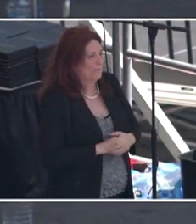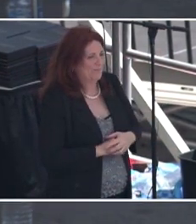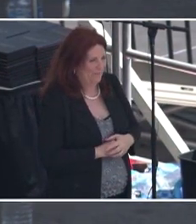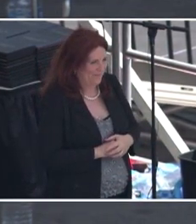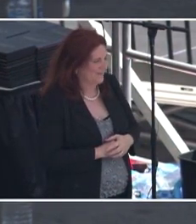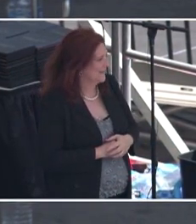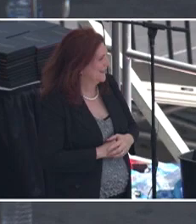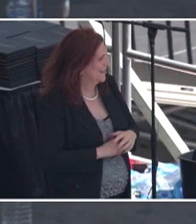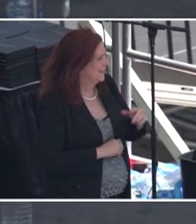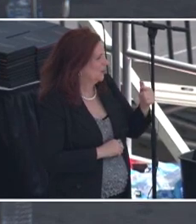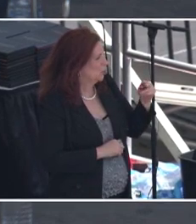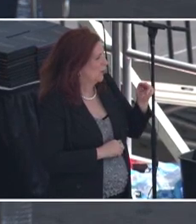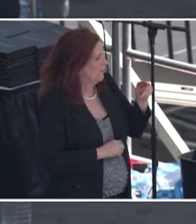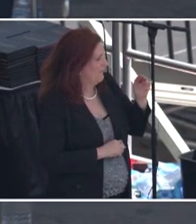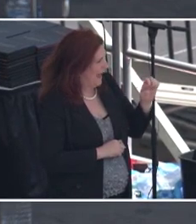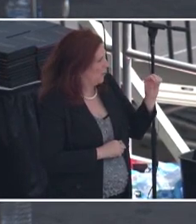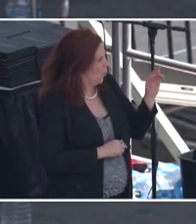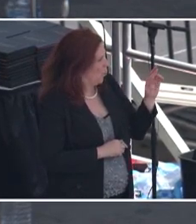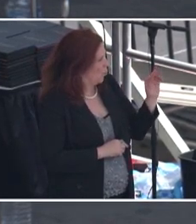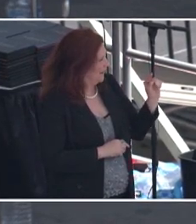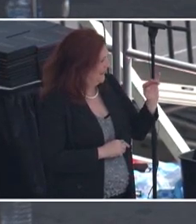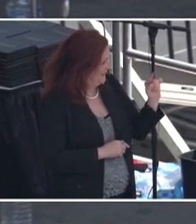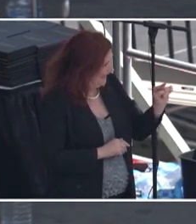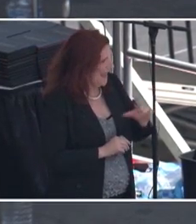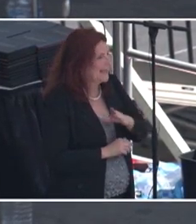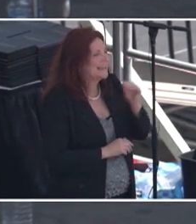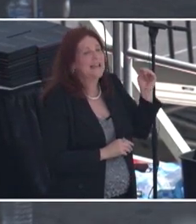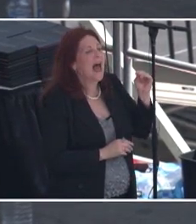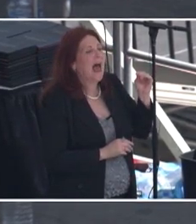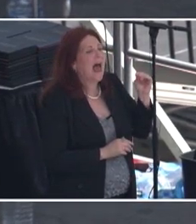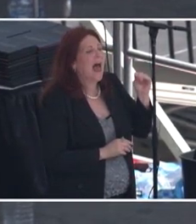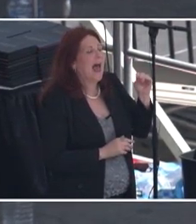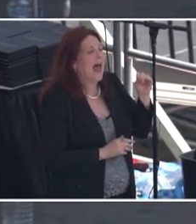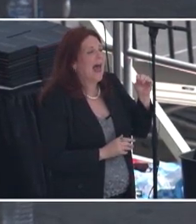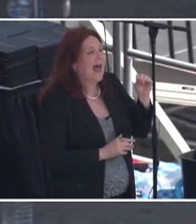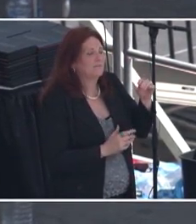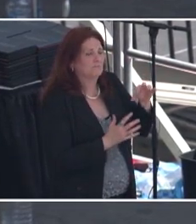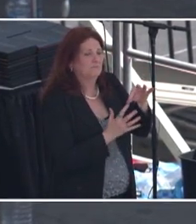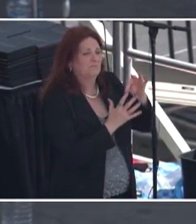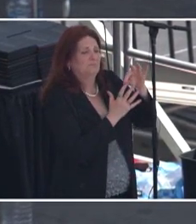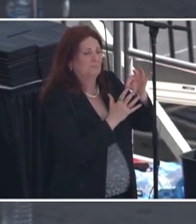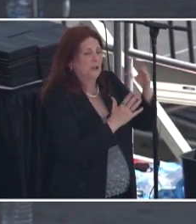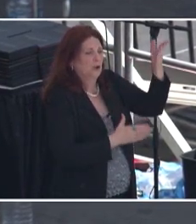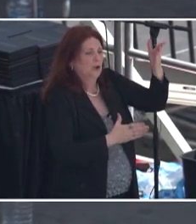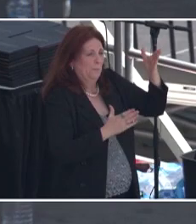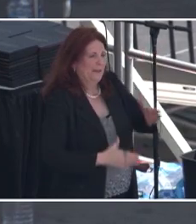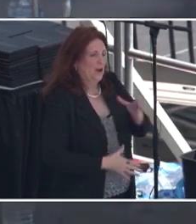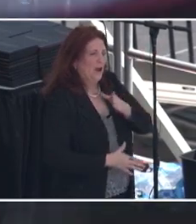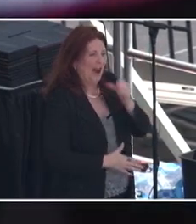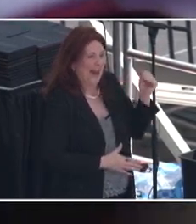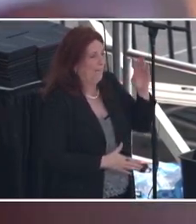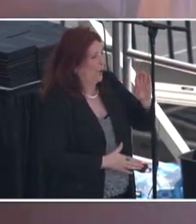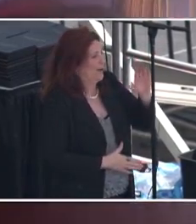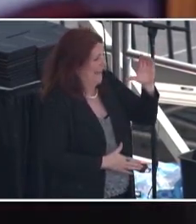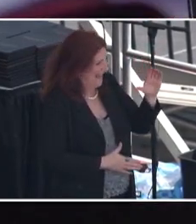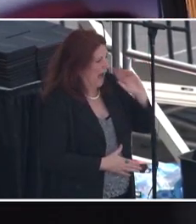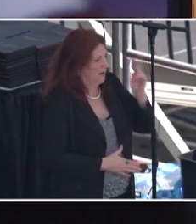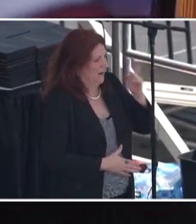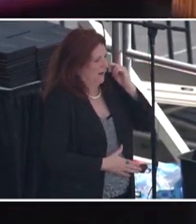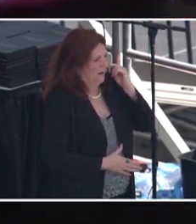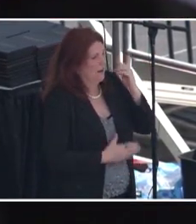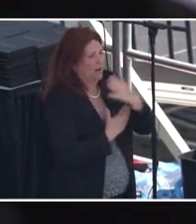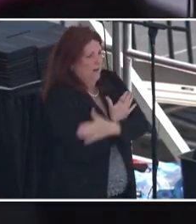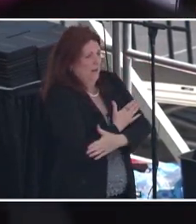Jermaine Ortiz, keynote speaker and Bergen County Freeholder.